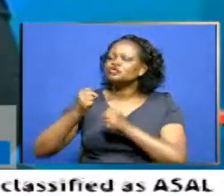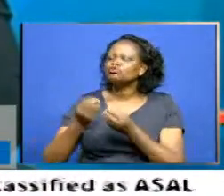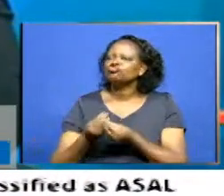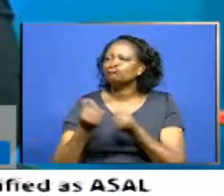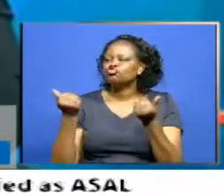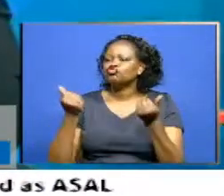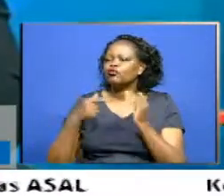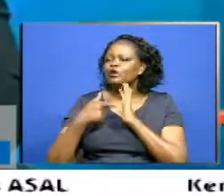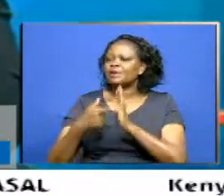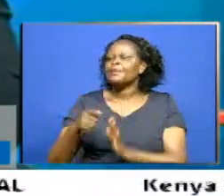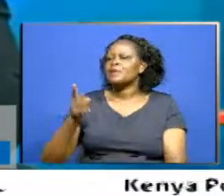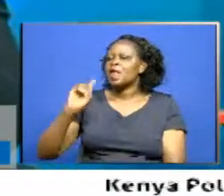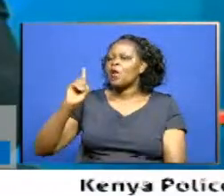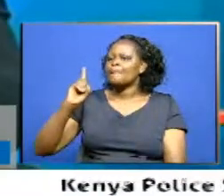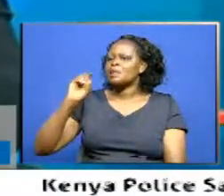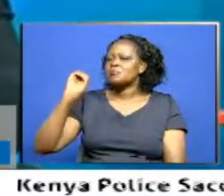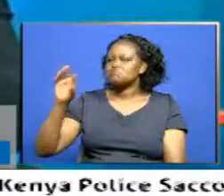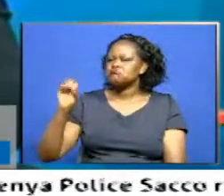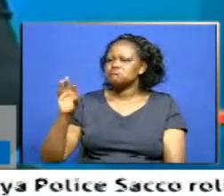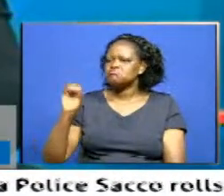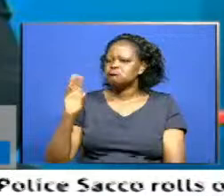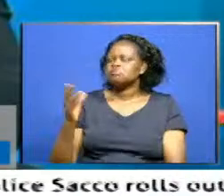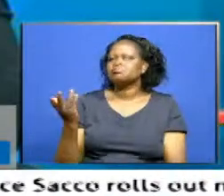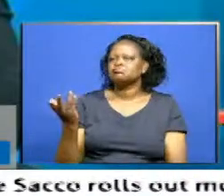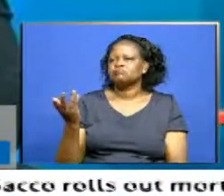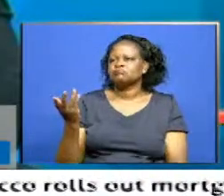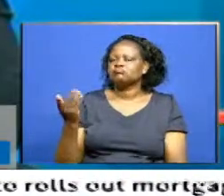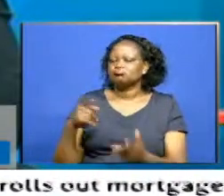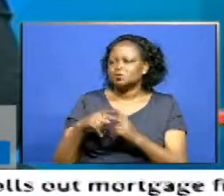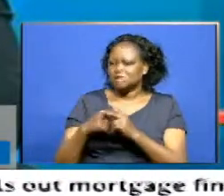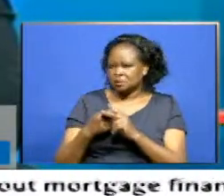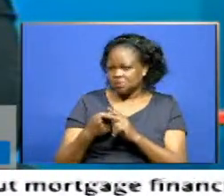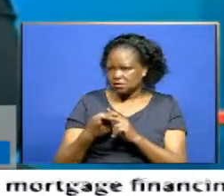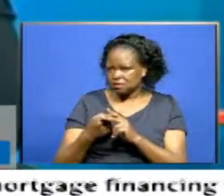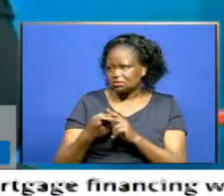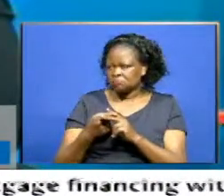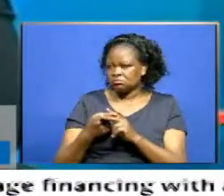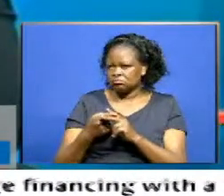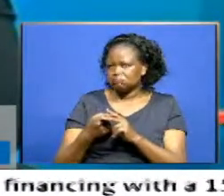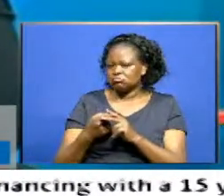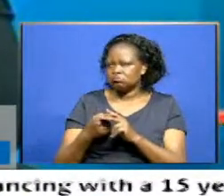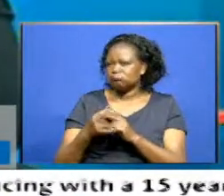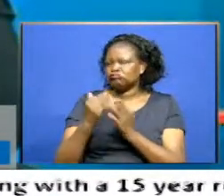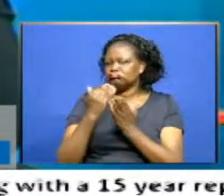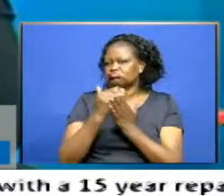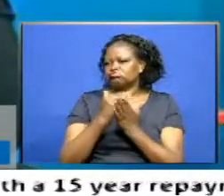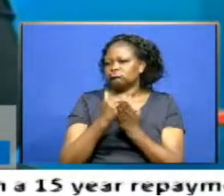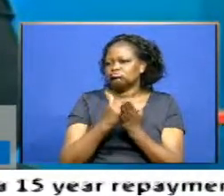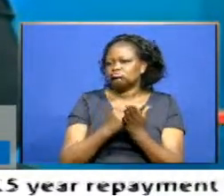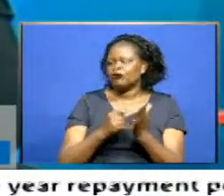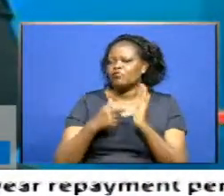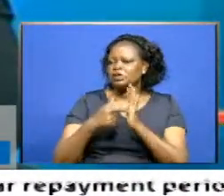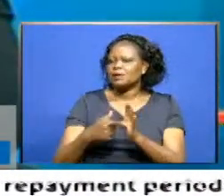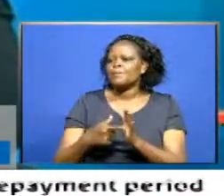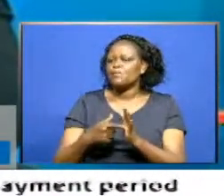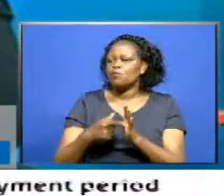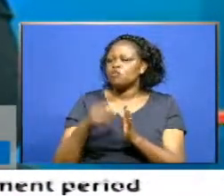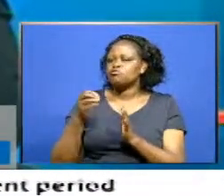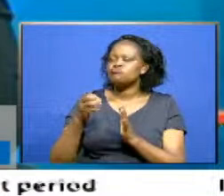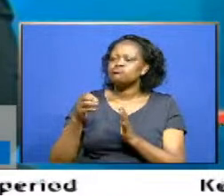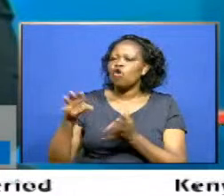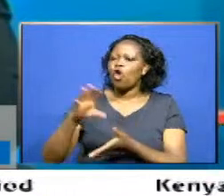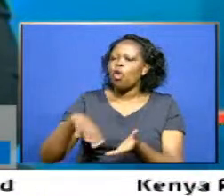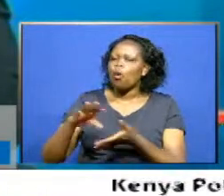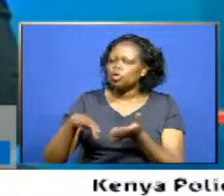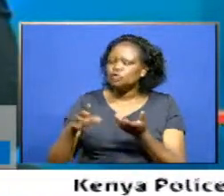Nairobi City Council already instituted some of the measures, for example, in Gorogosho, doing drip irrigation for greenhouses to increase the diets